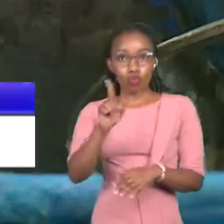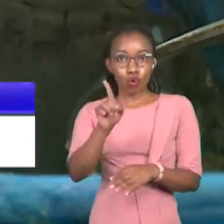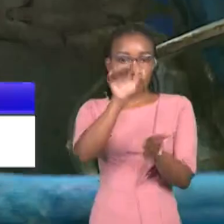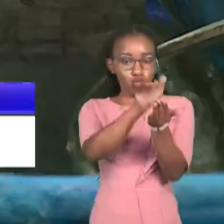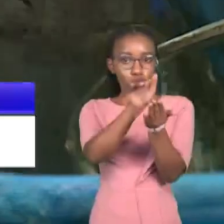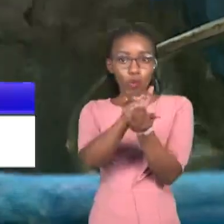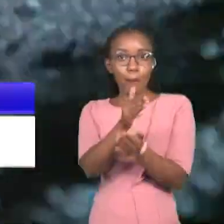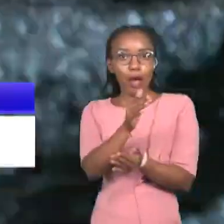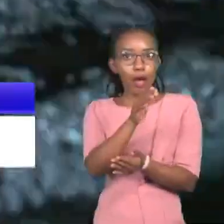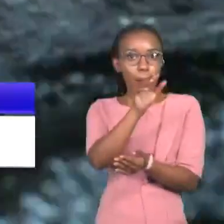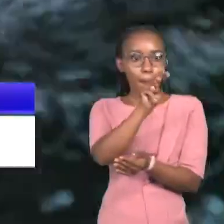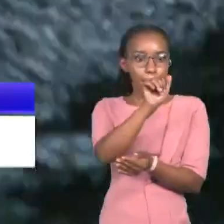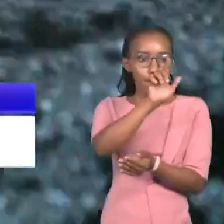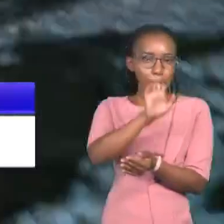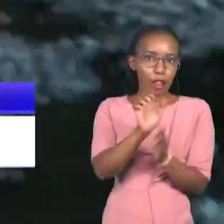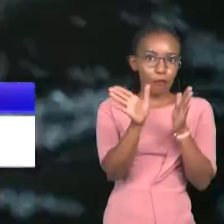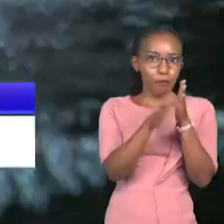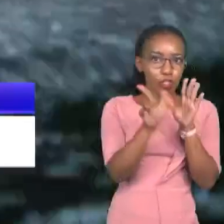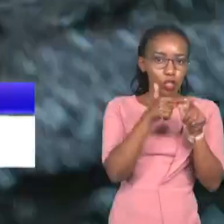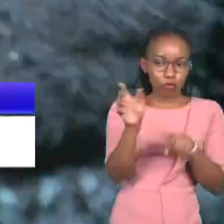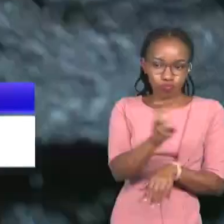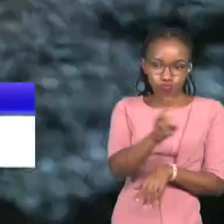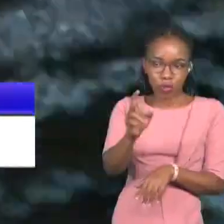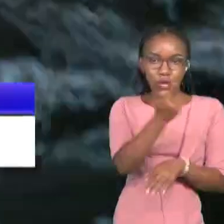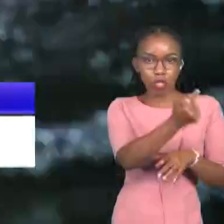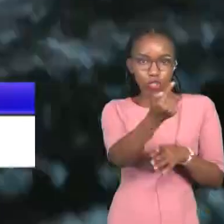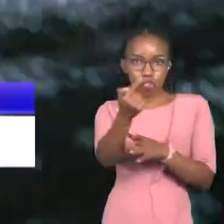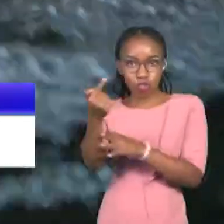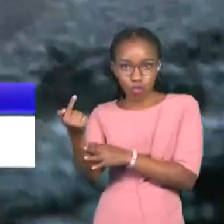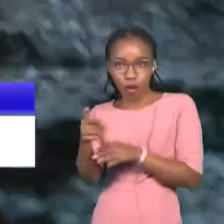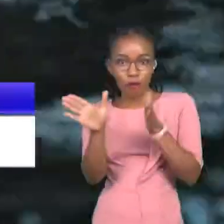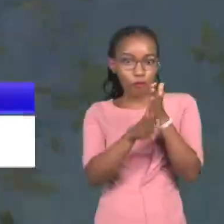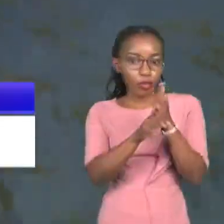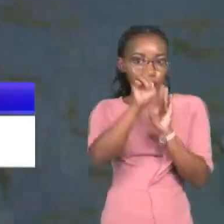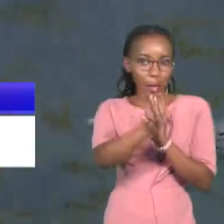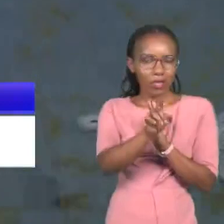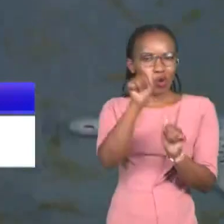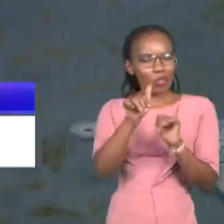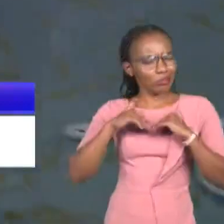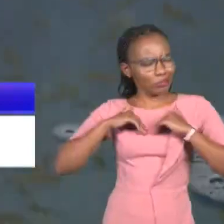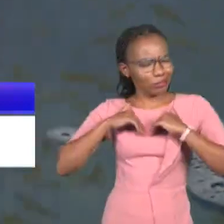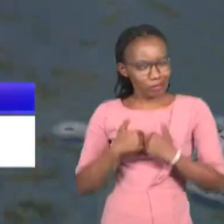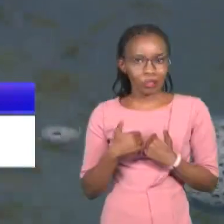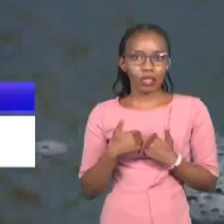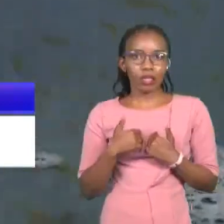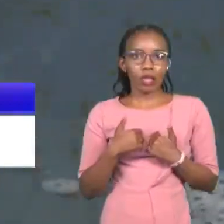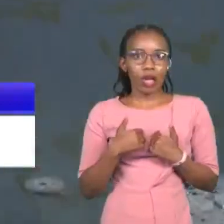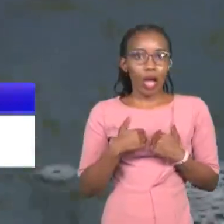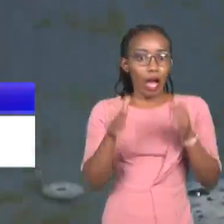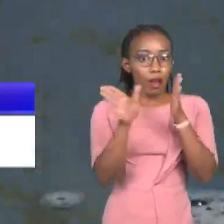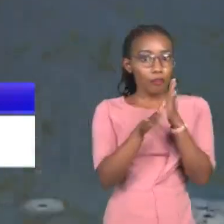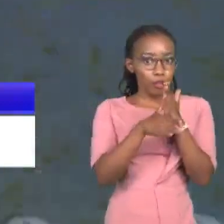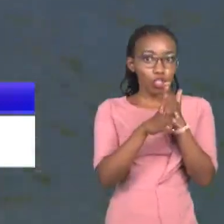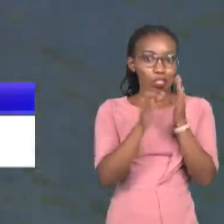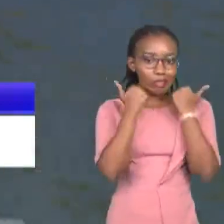male fish only, physical inspection of every fish is an option, which is tiresome and can stress the fish, while on the other